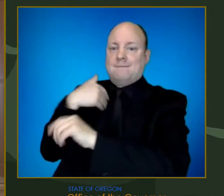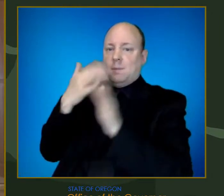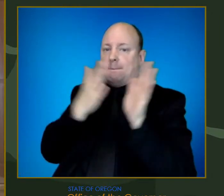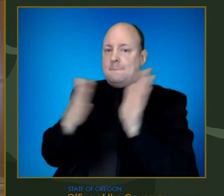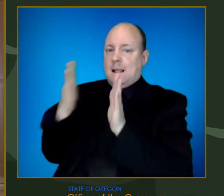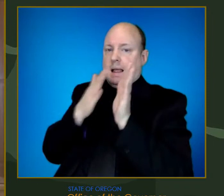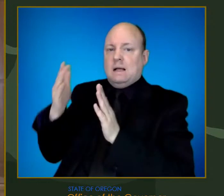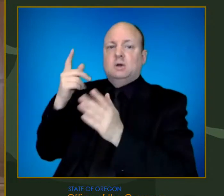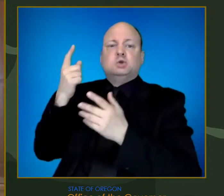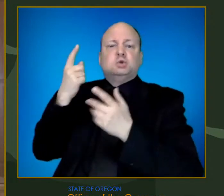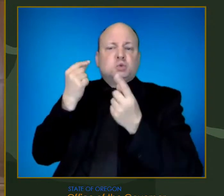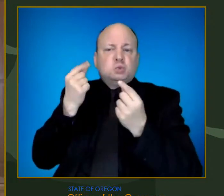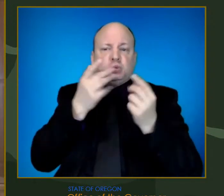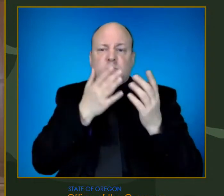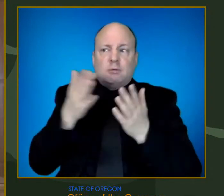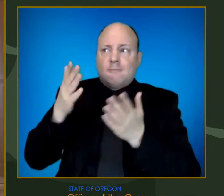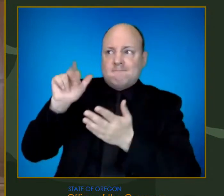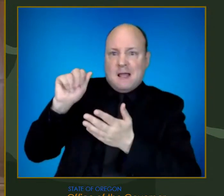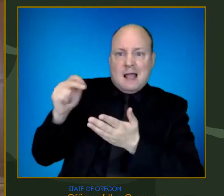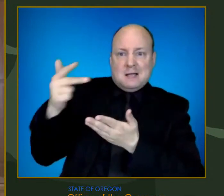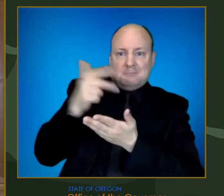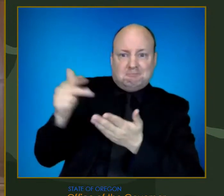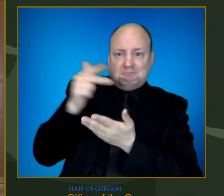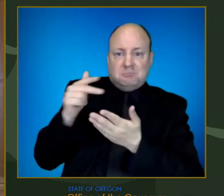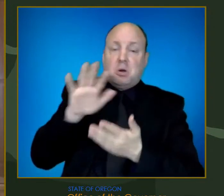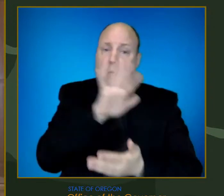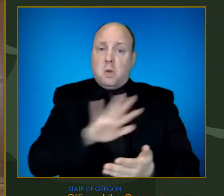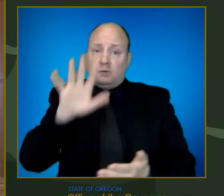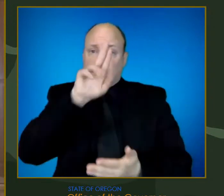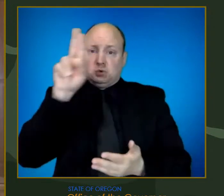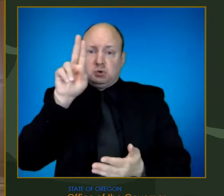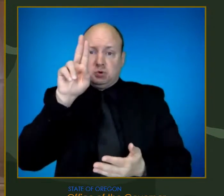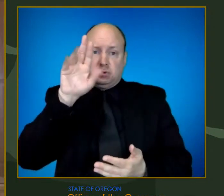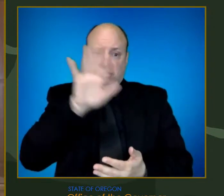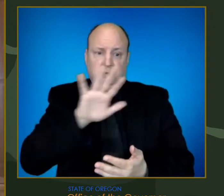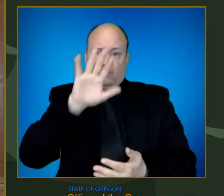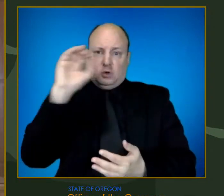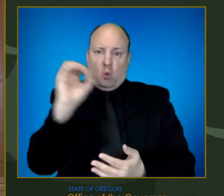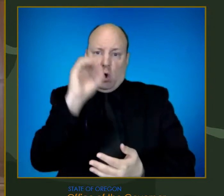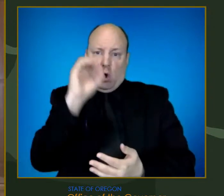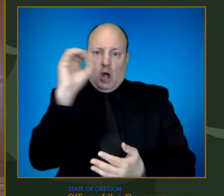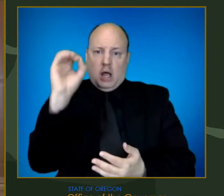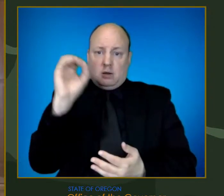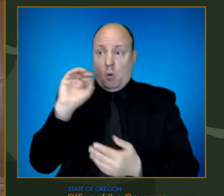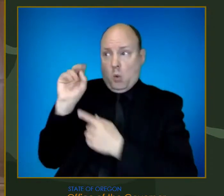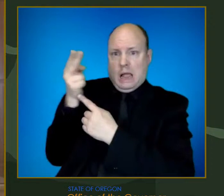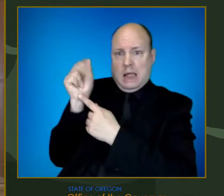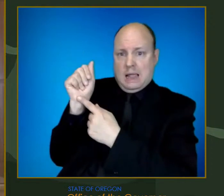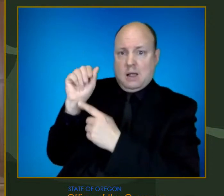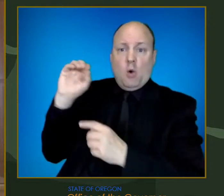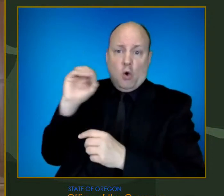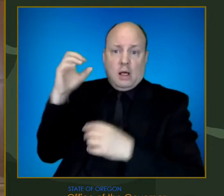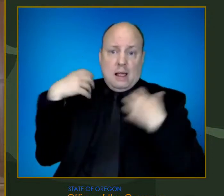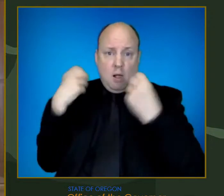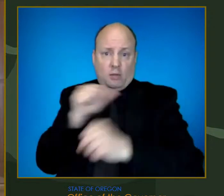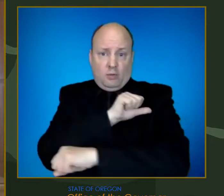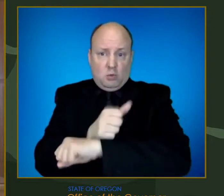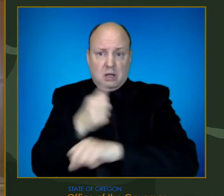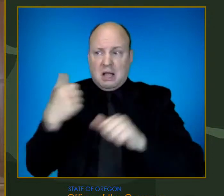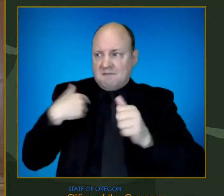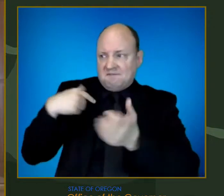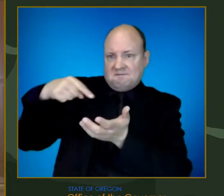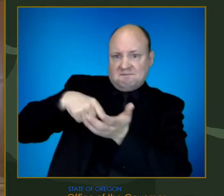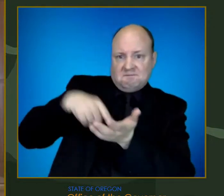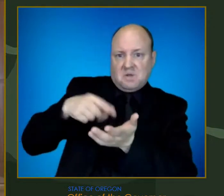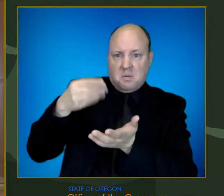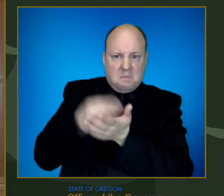the state. I will just say, I know that the Oregon Health Authority funded a van for the Whitebird Clinic in